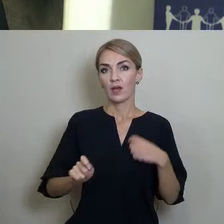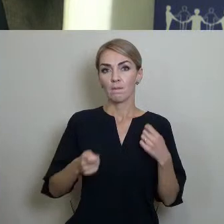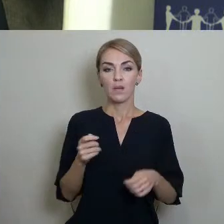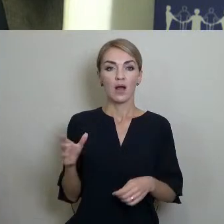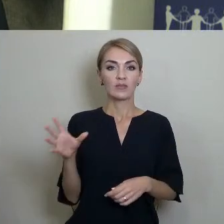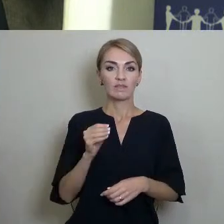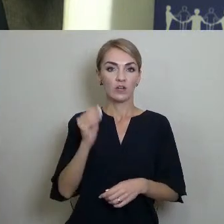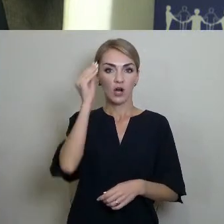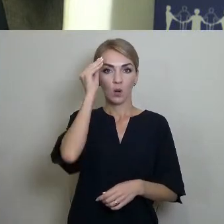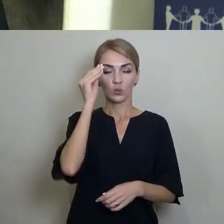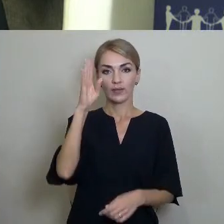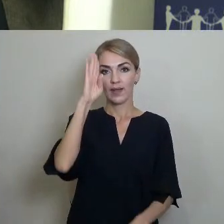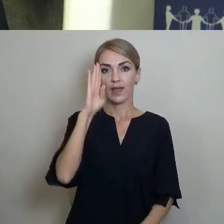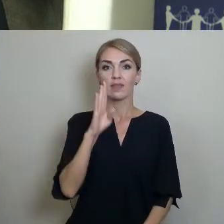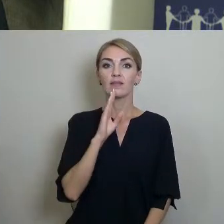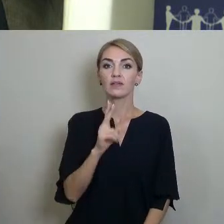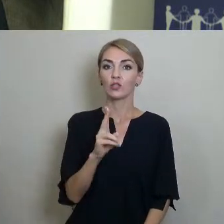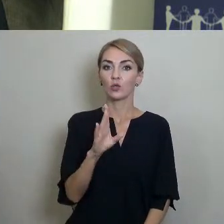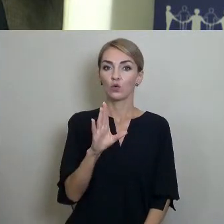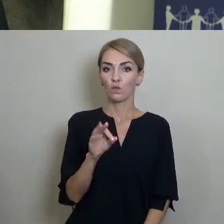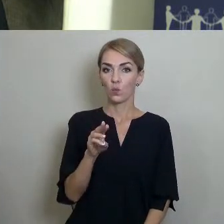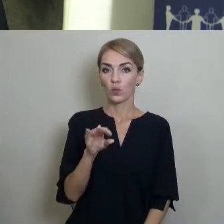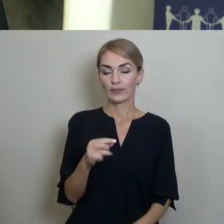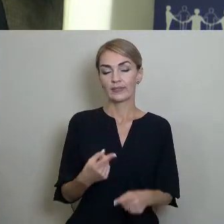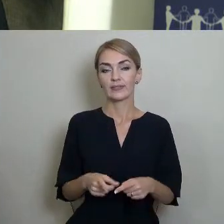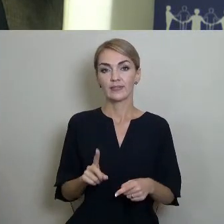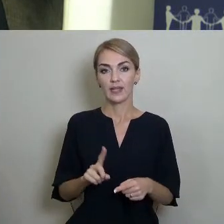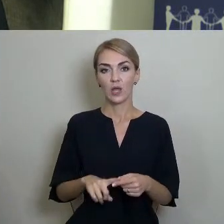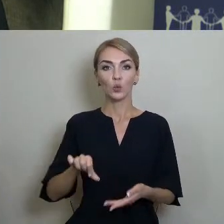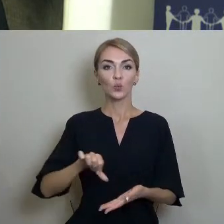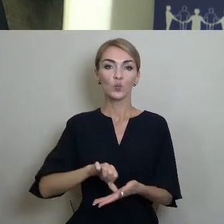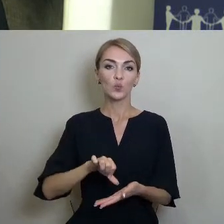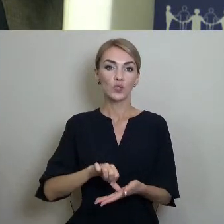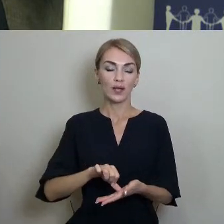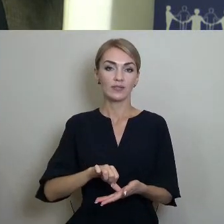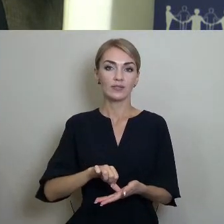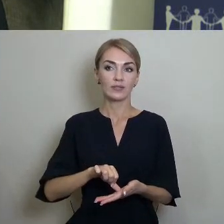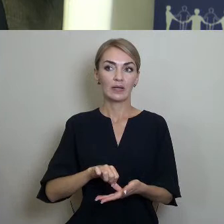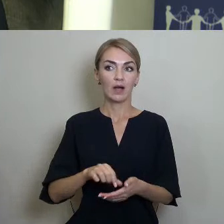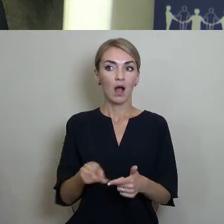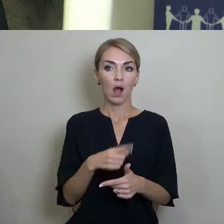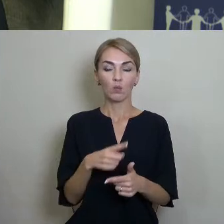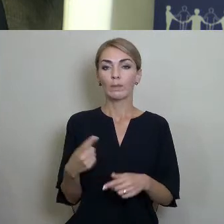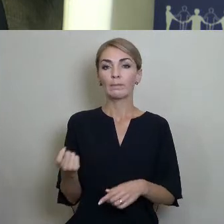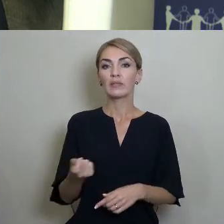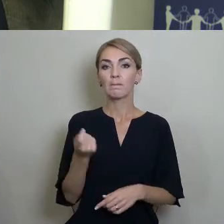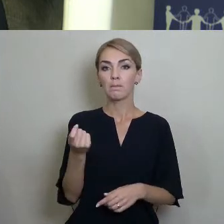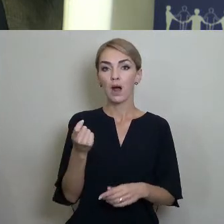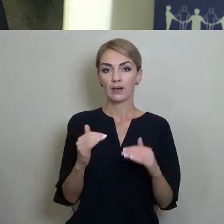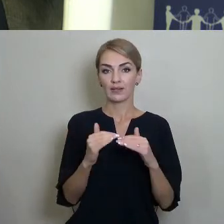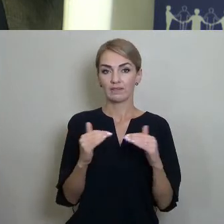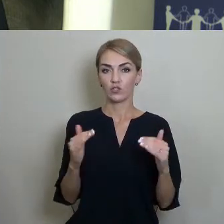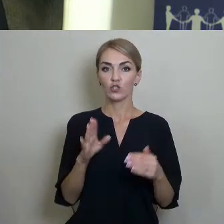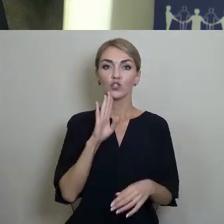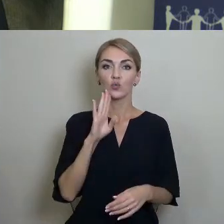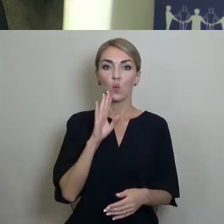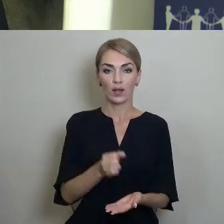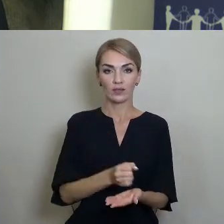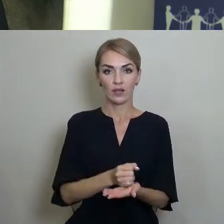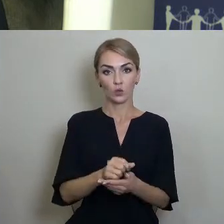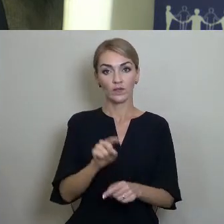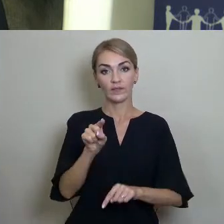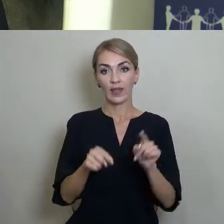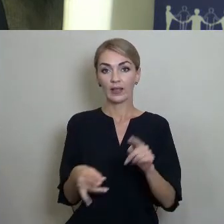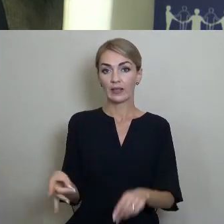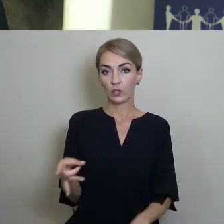And, everybody traditionally believes that gender quotas is the participation of the minimum level of the participation of